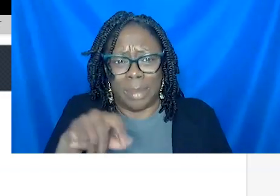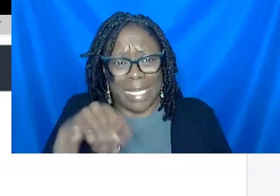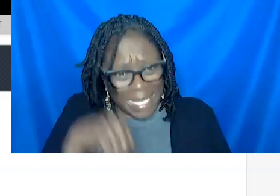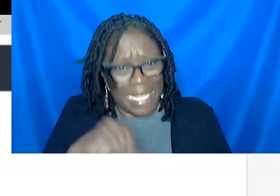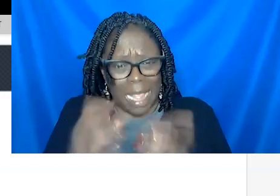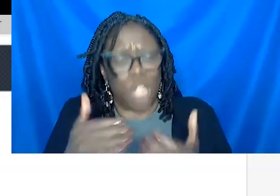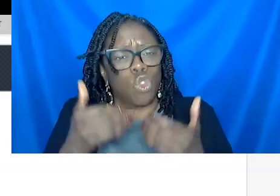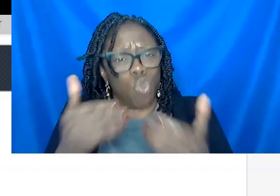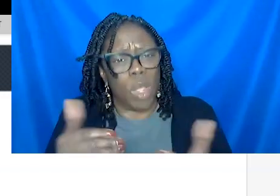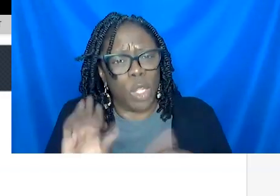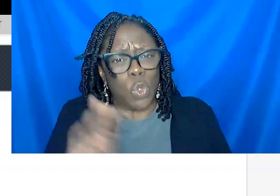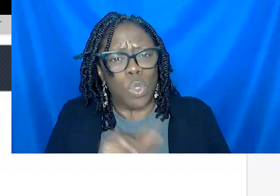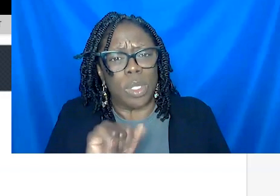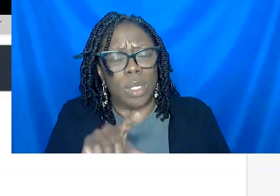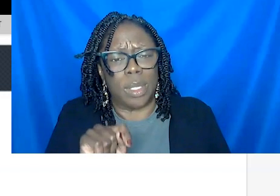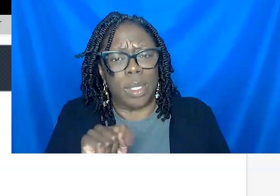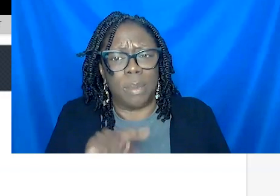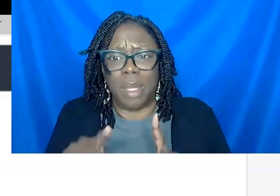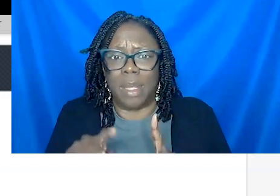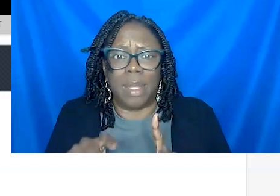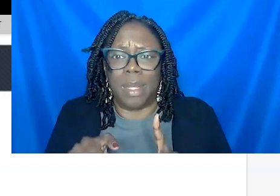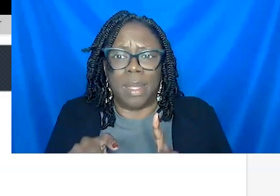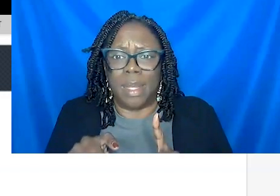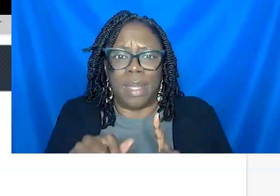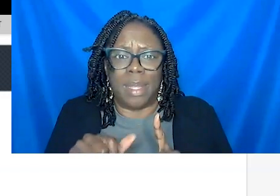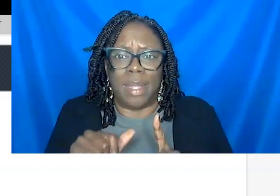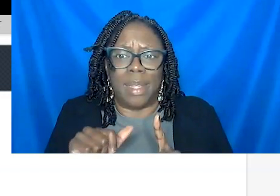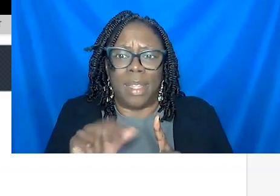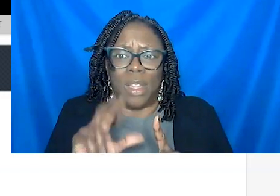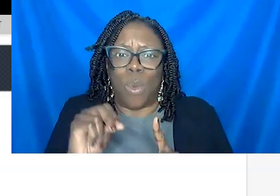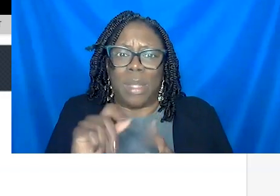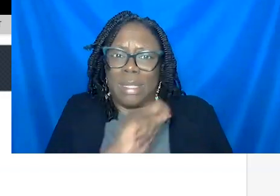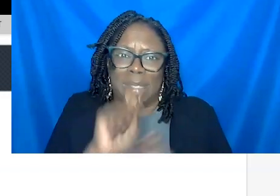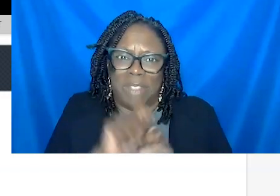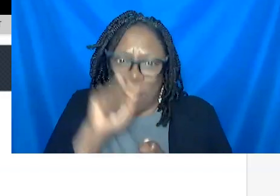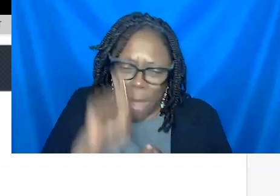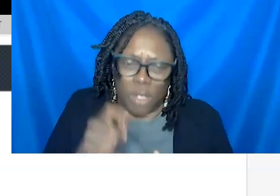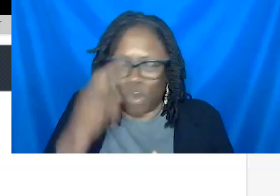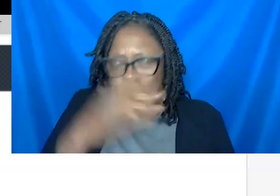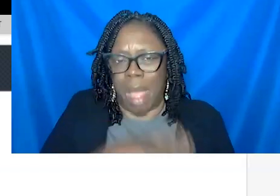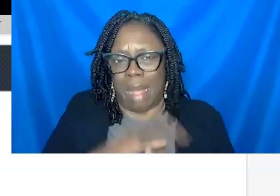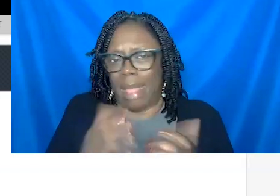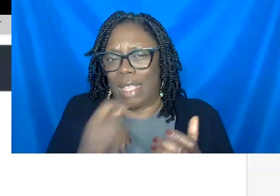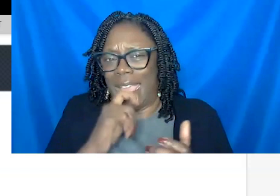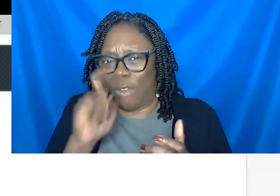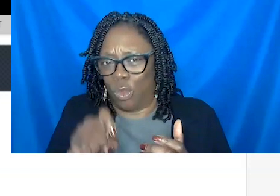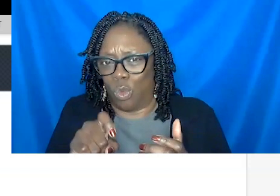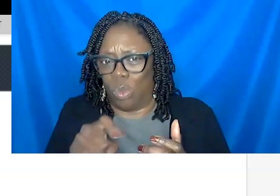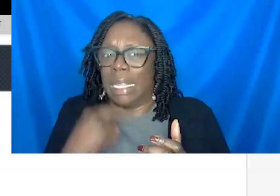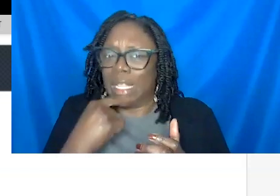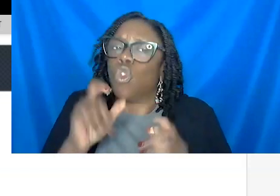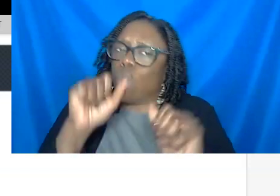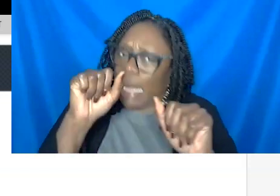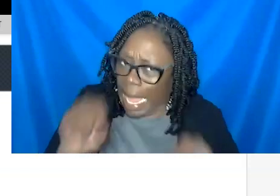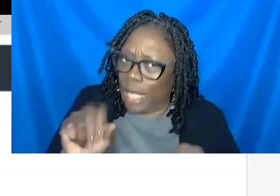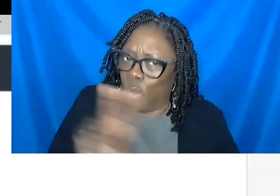saying, well, okay, none of them so far that I've seen have said you must specifically use it for this class, but they are saying you can use it for this class.